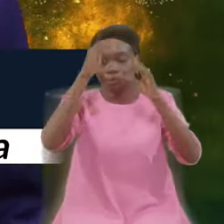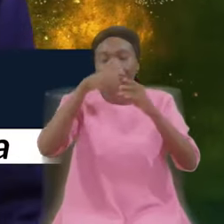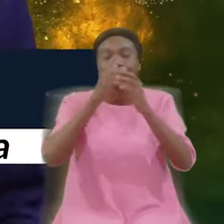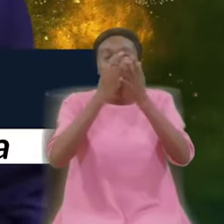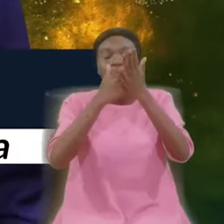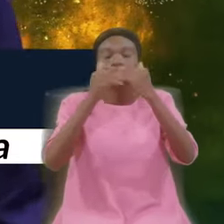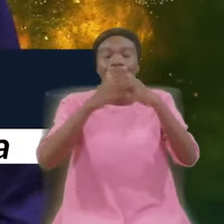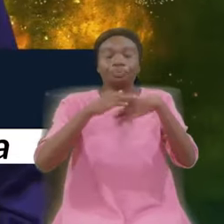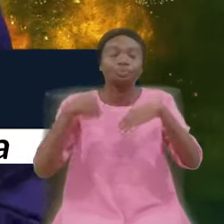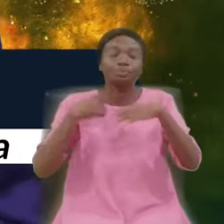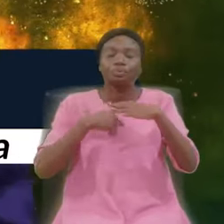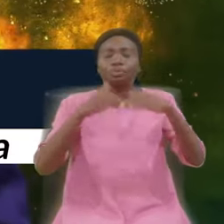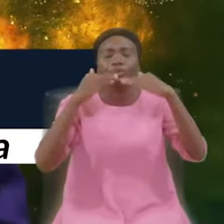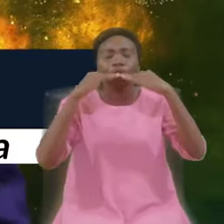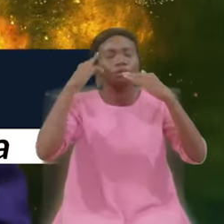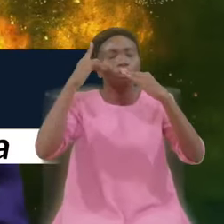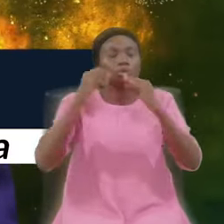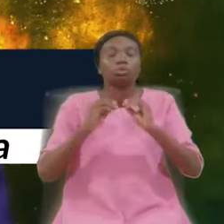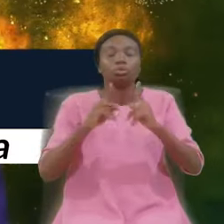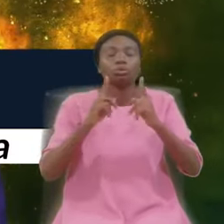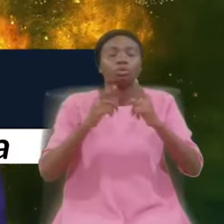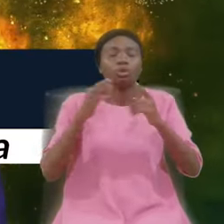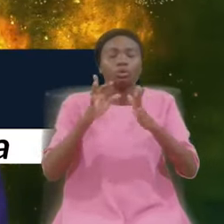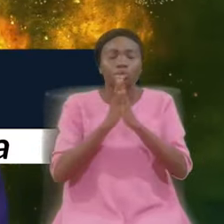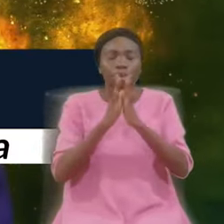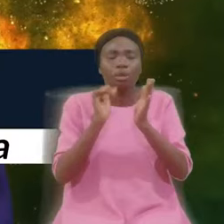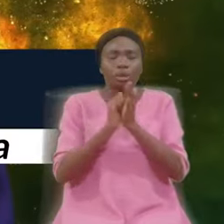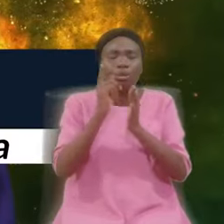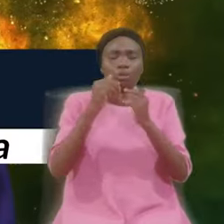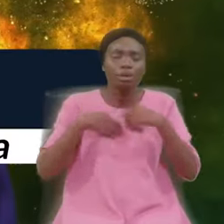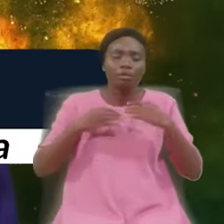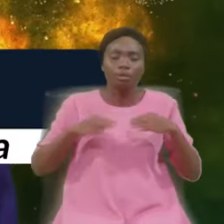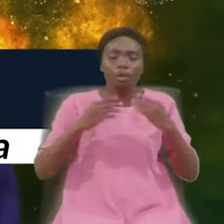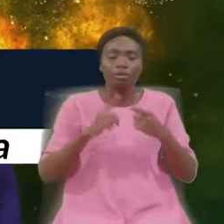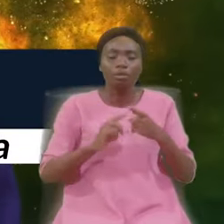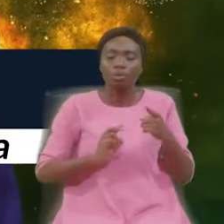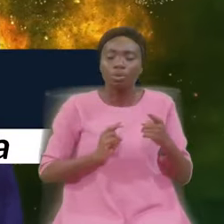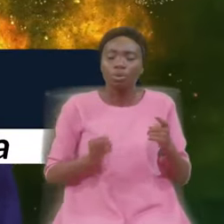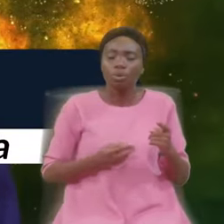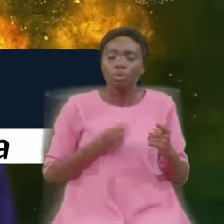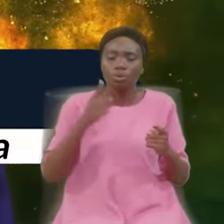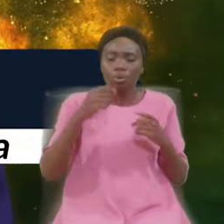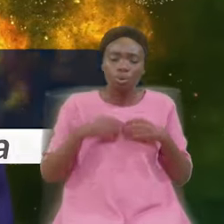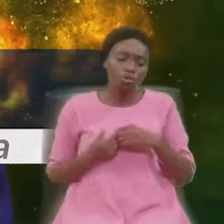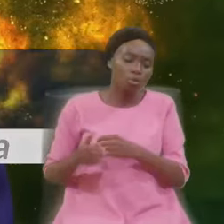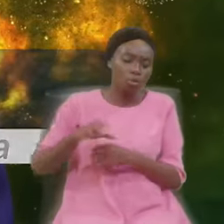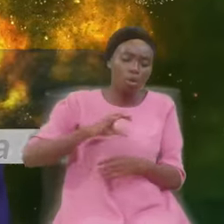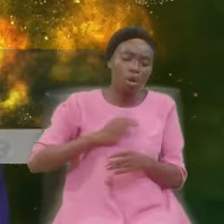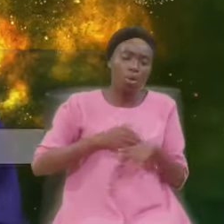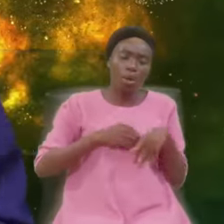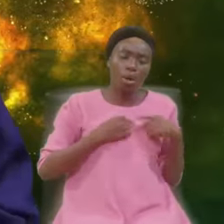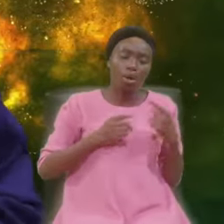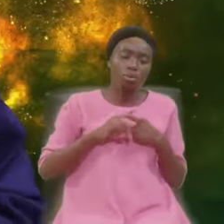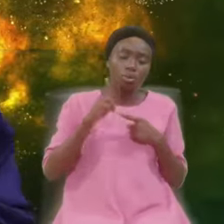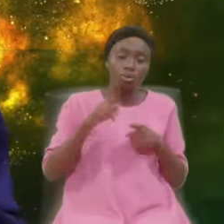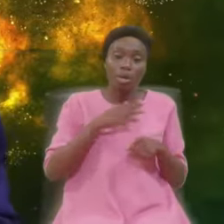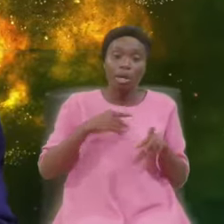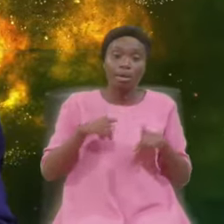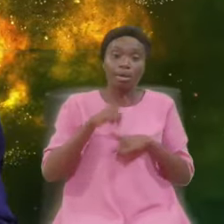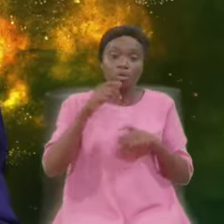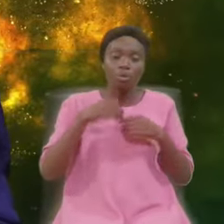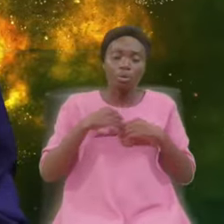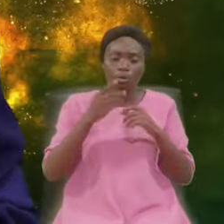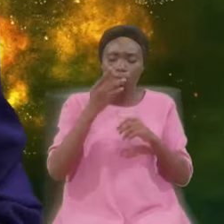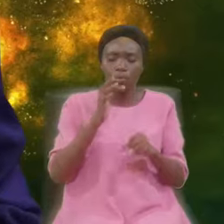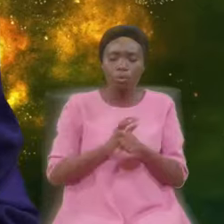you so much for the privilege of prayer that you have given unto us. We have poured our hearts unto you, and even as you have promised us,